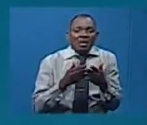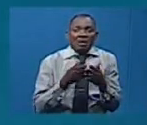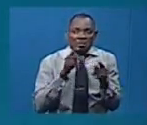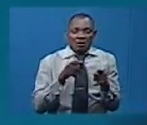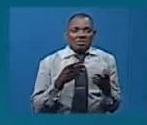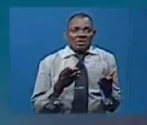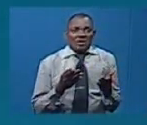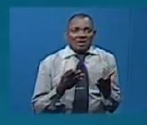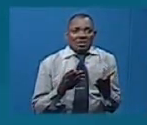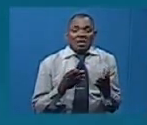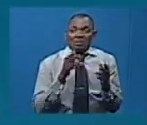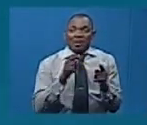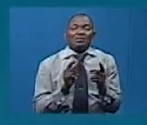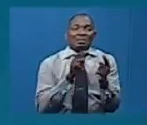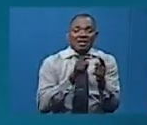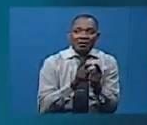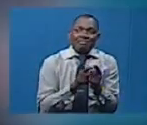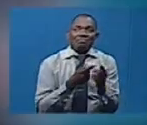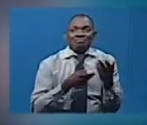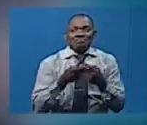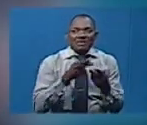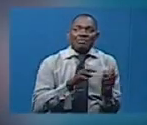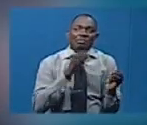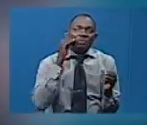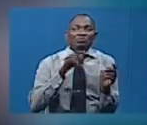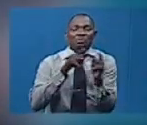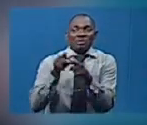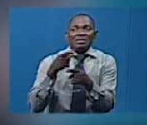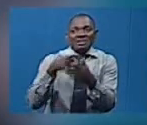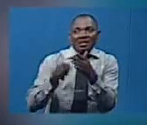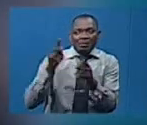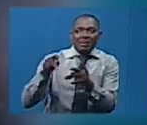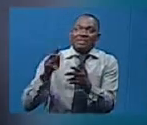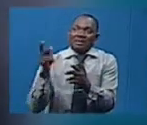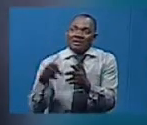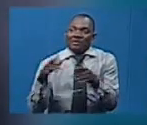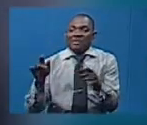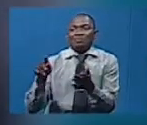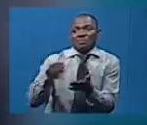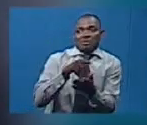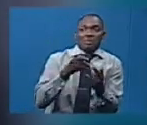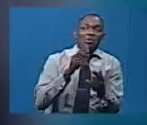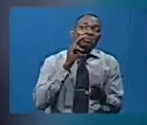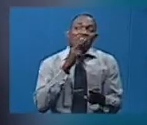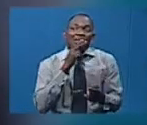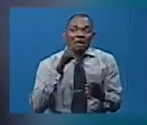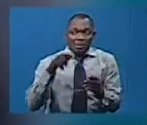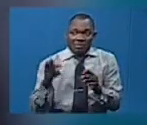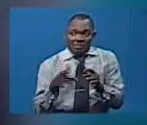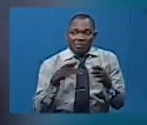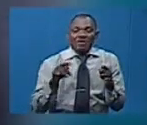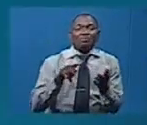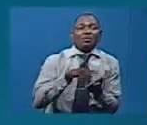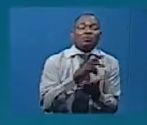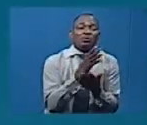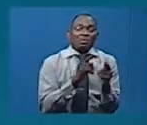will be to me and Uba, will be to me by now and I could fear. No, I charge and no more scar, and I say, will take. At